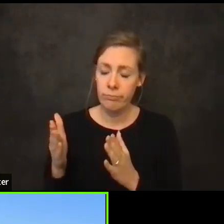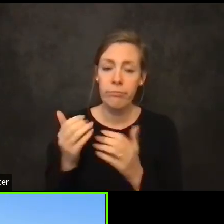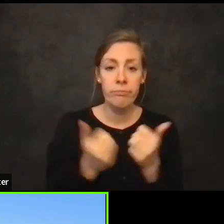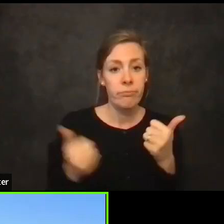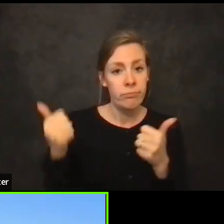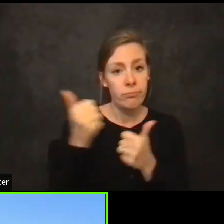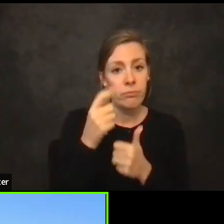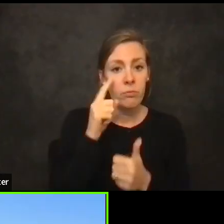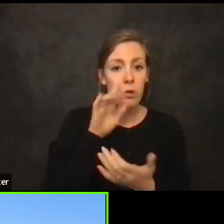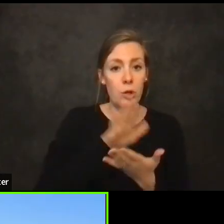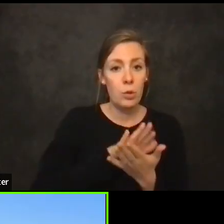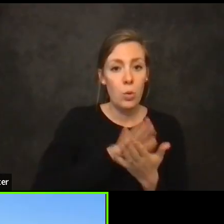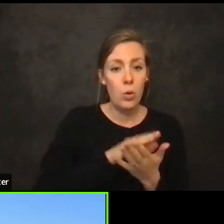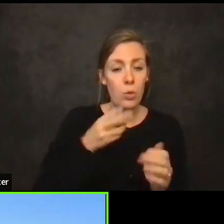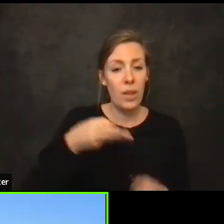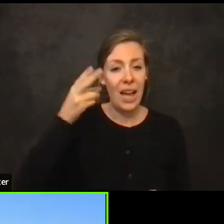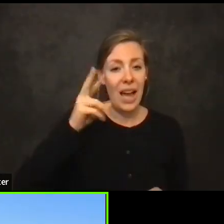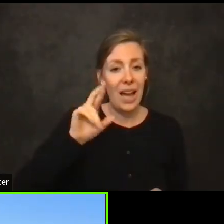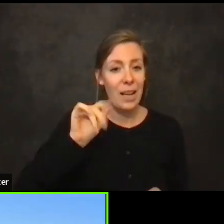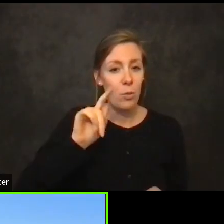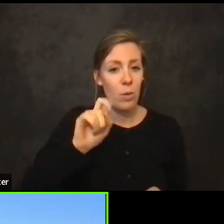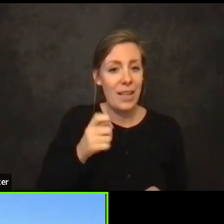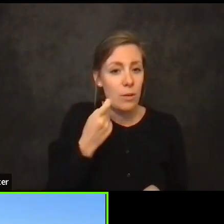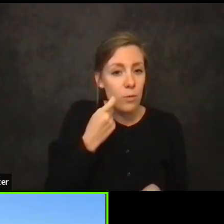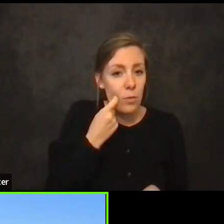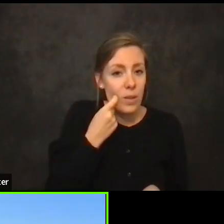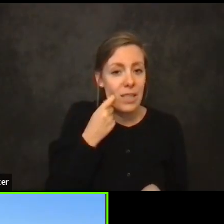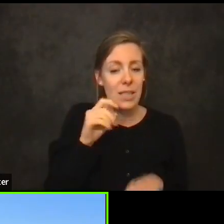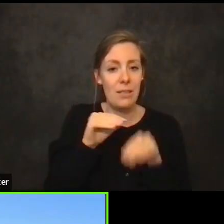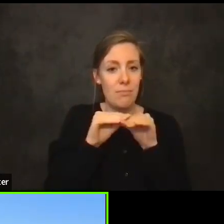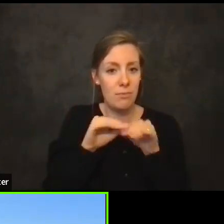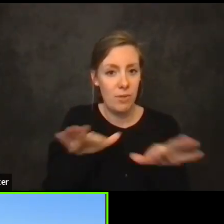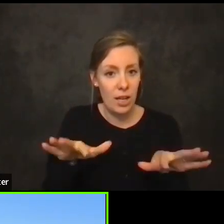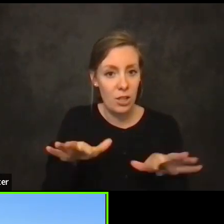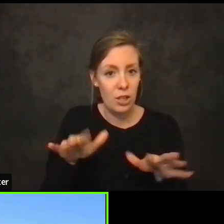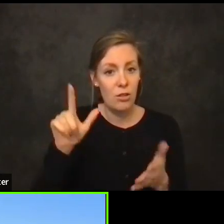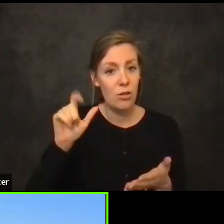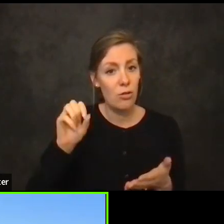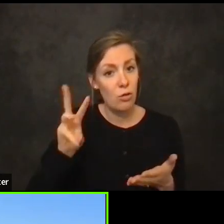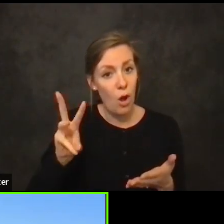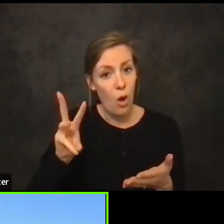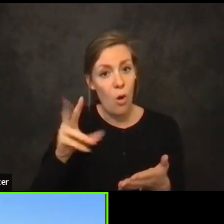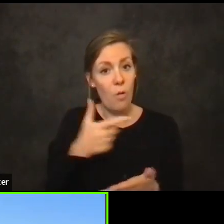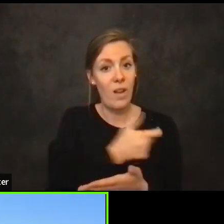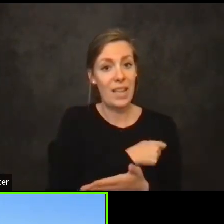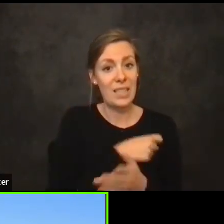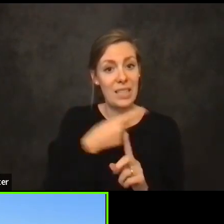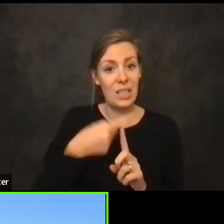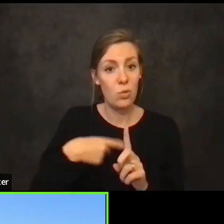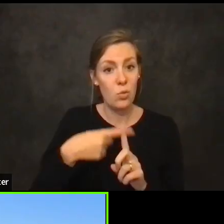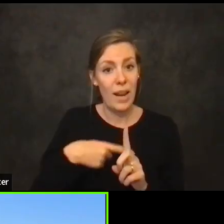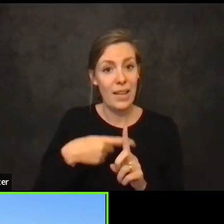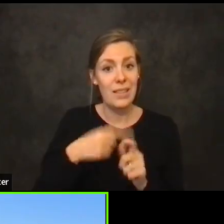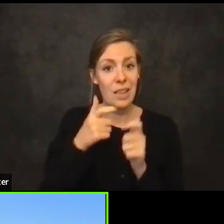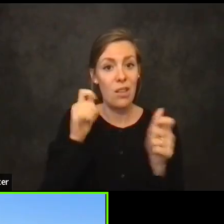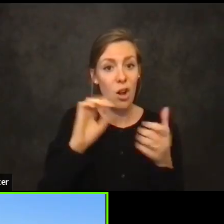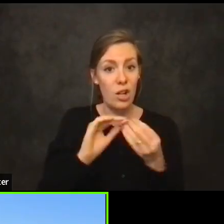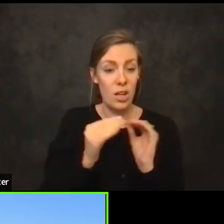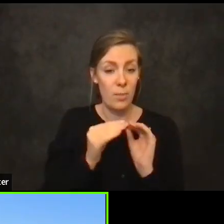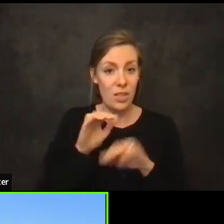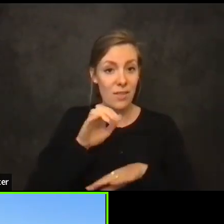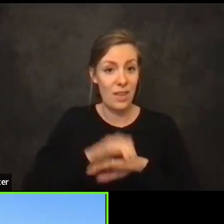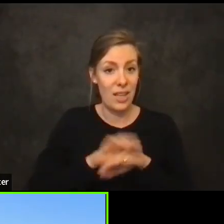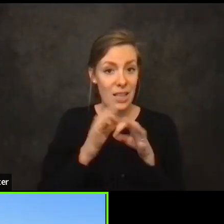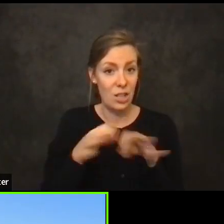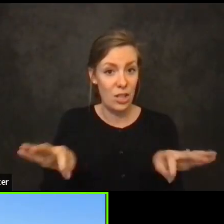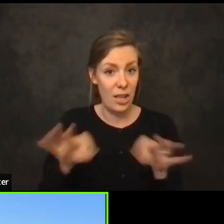in areas with high rates of recent COVID infections, low vaccine rates, large numbers of English language learners. If there isn't a